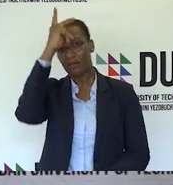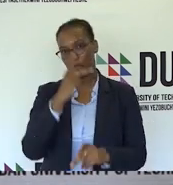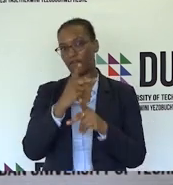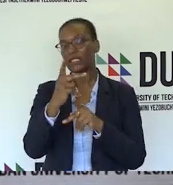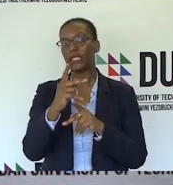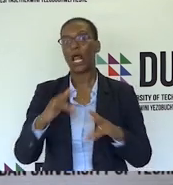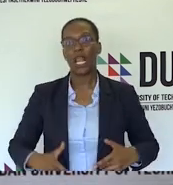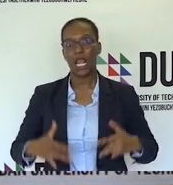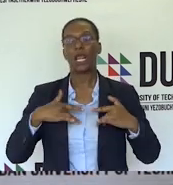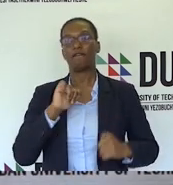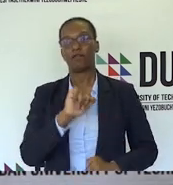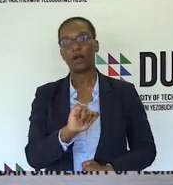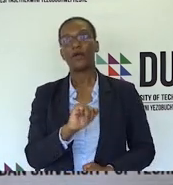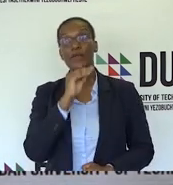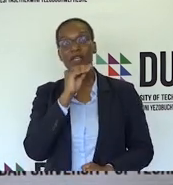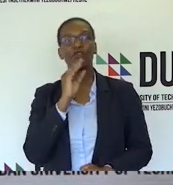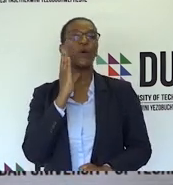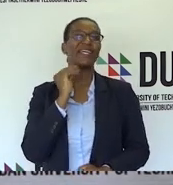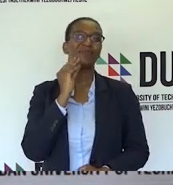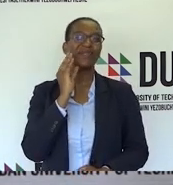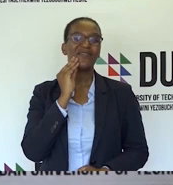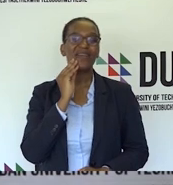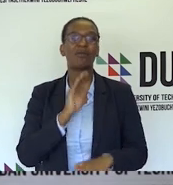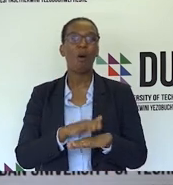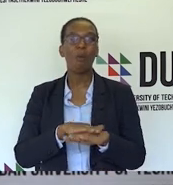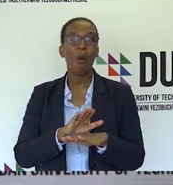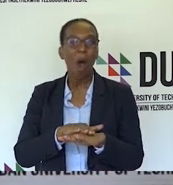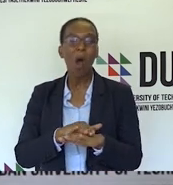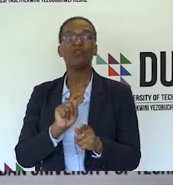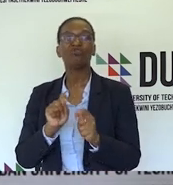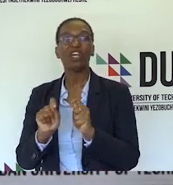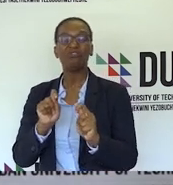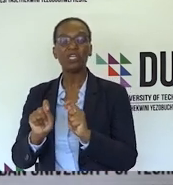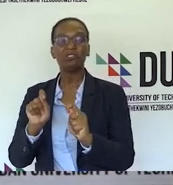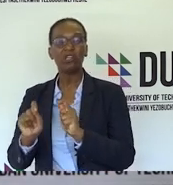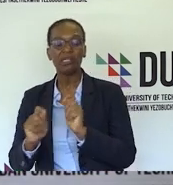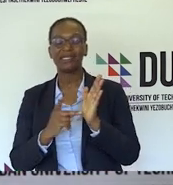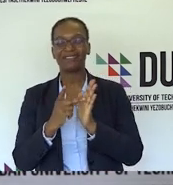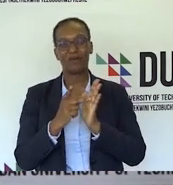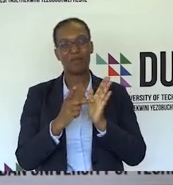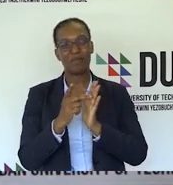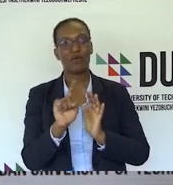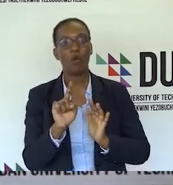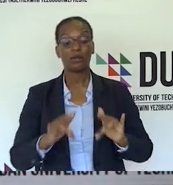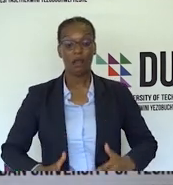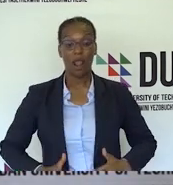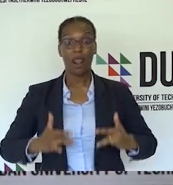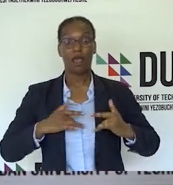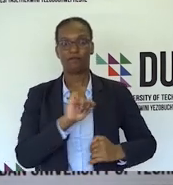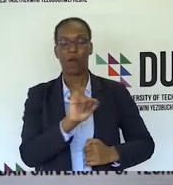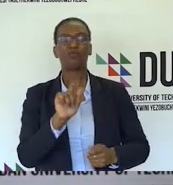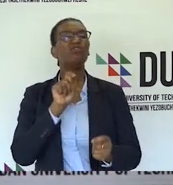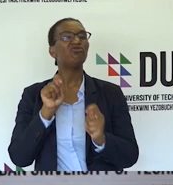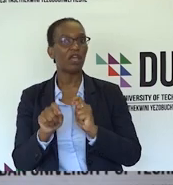development. You will certainly experience significant and life-changing events and developments that will change